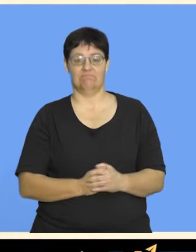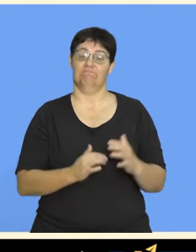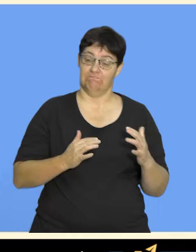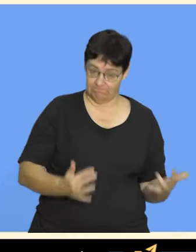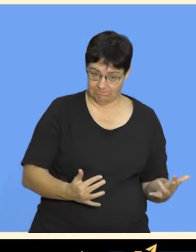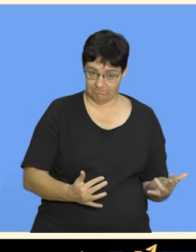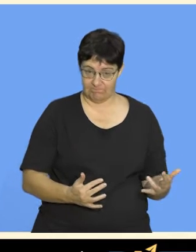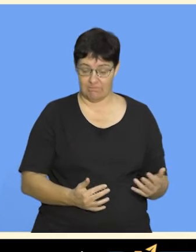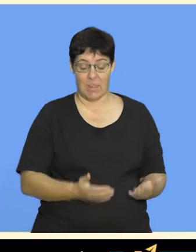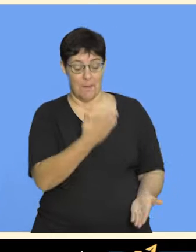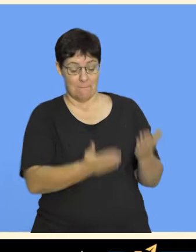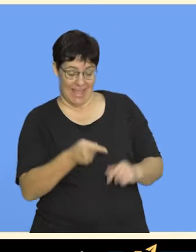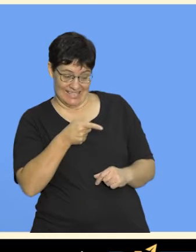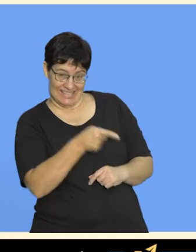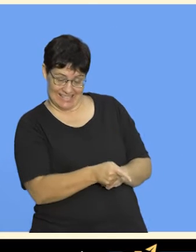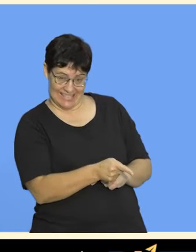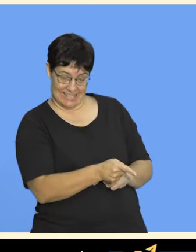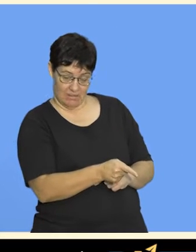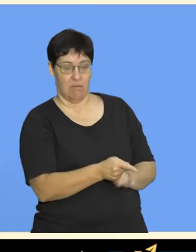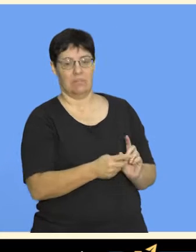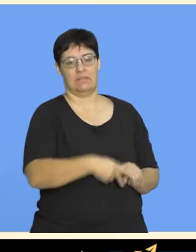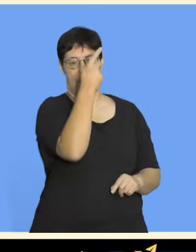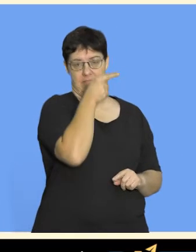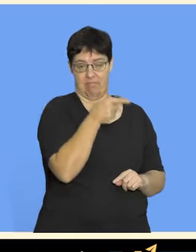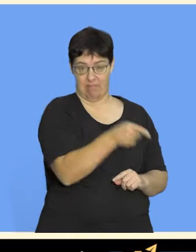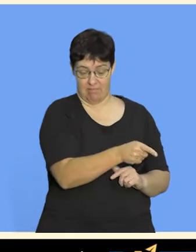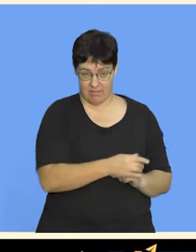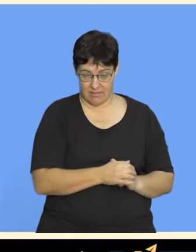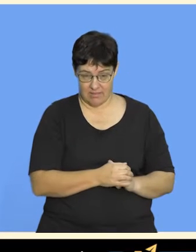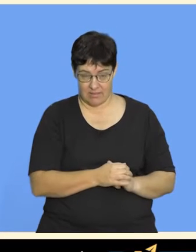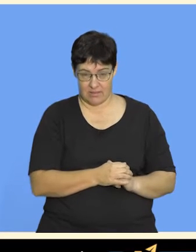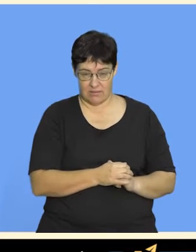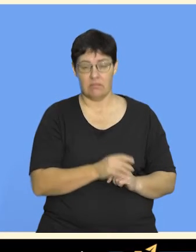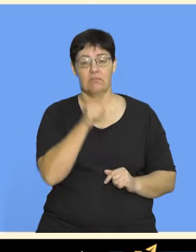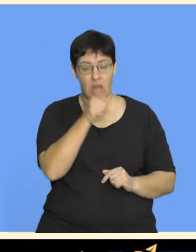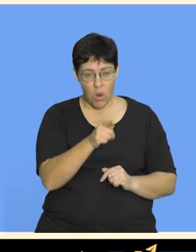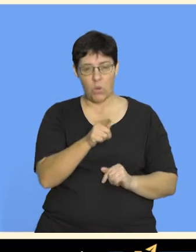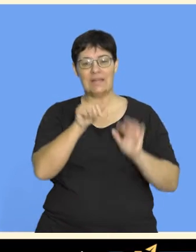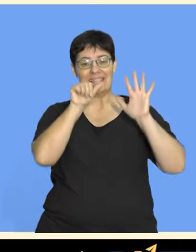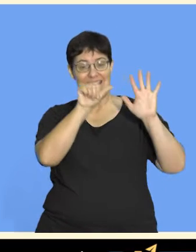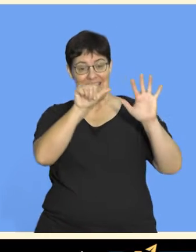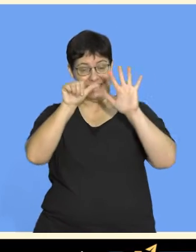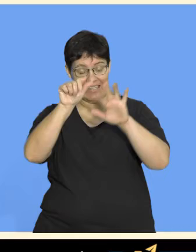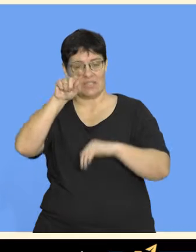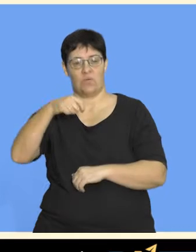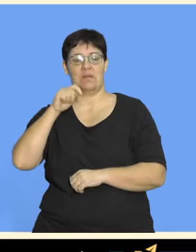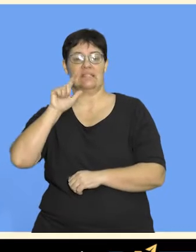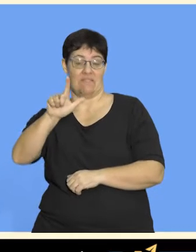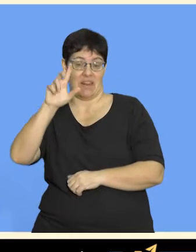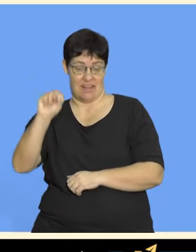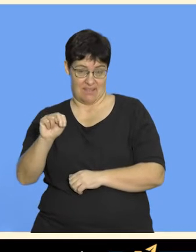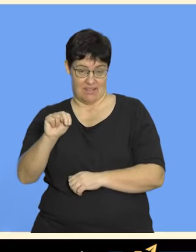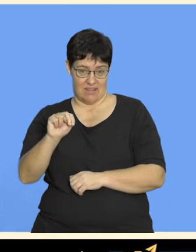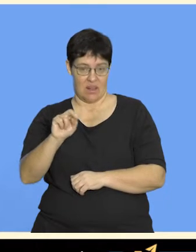So we're going to double the mass of mass 1, and now it becomes 66,7 newtons. So